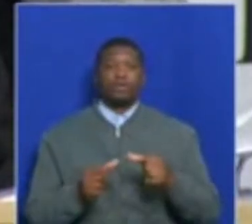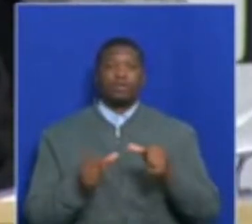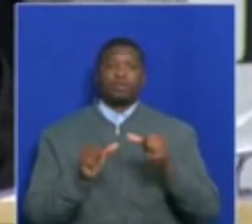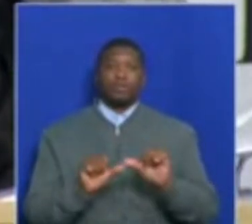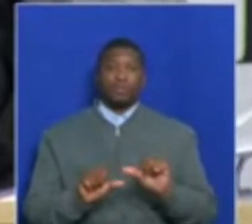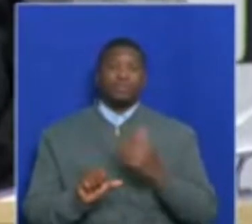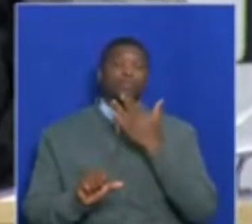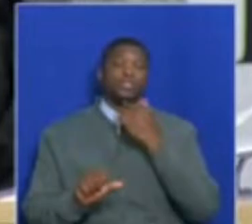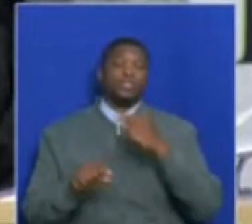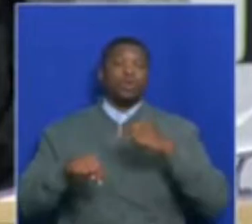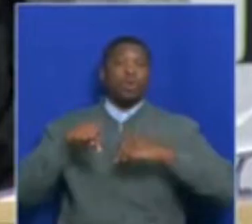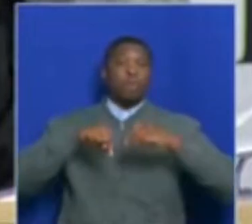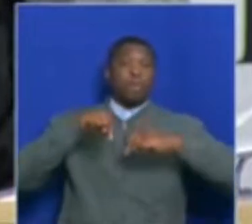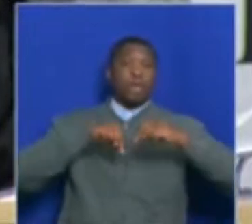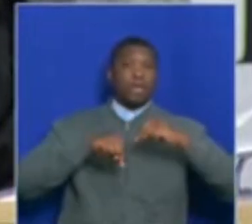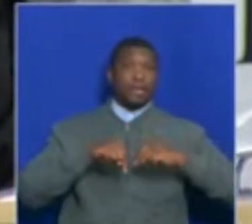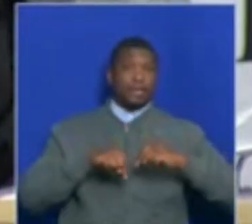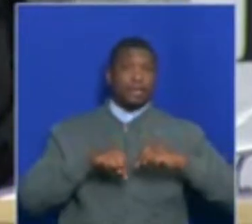to